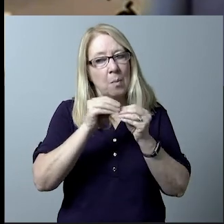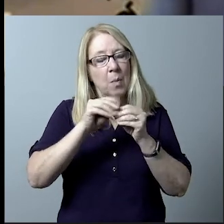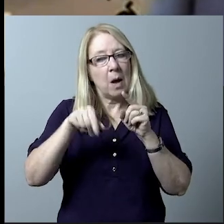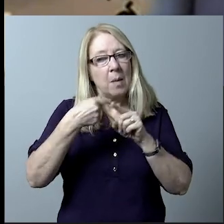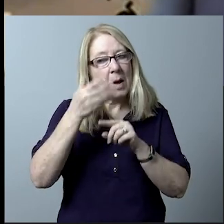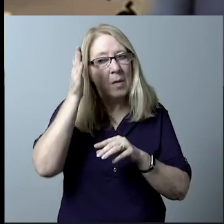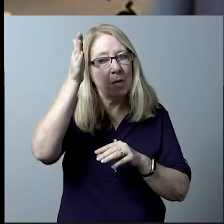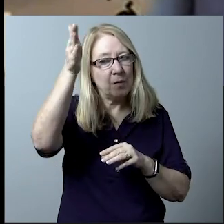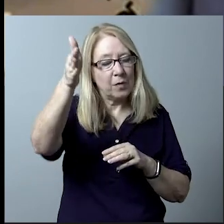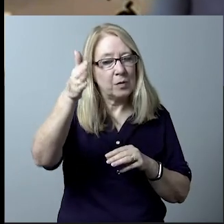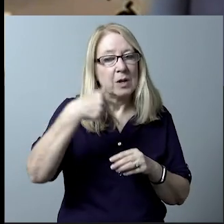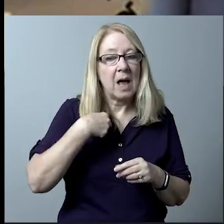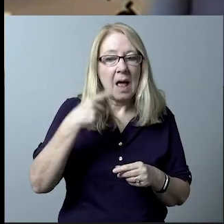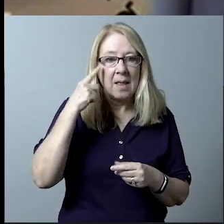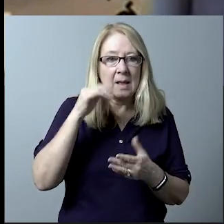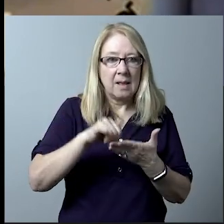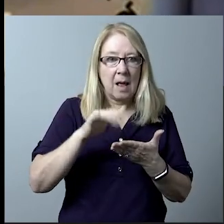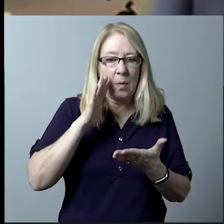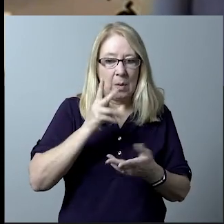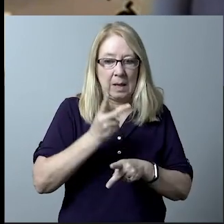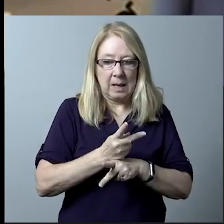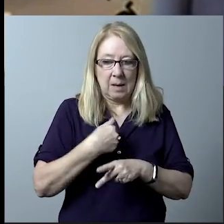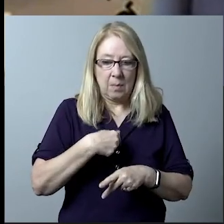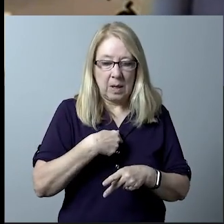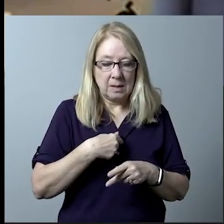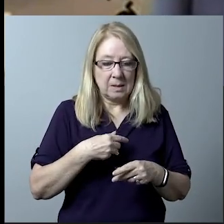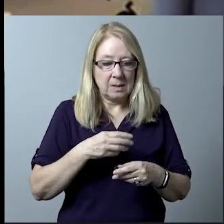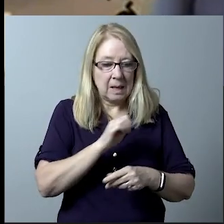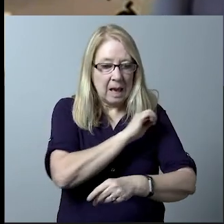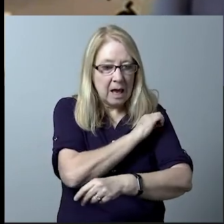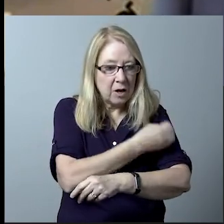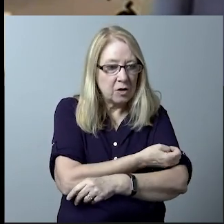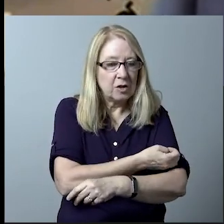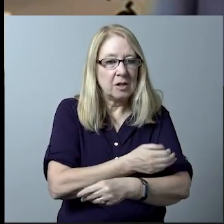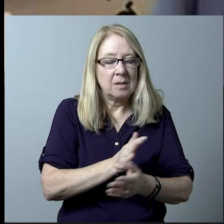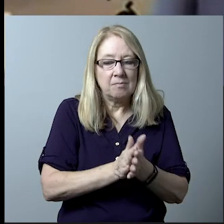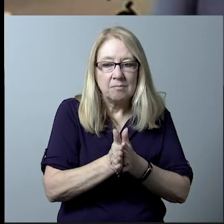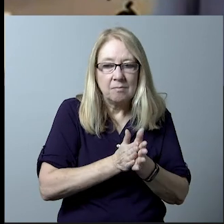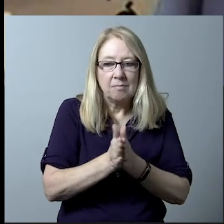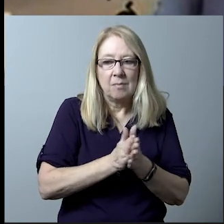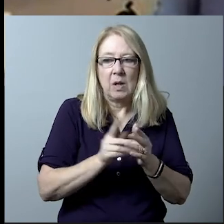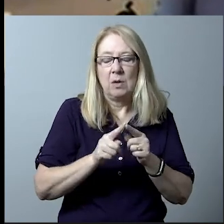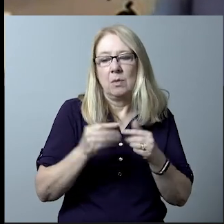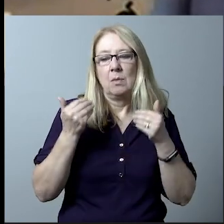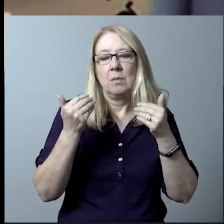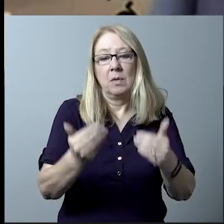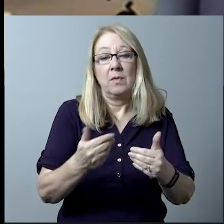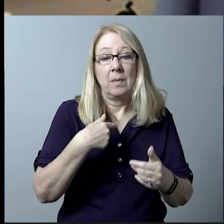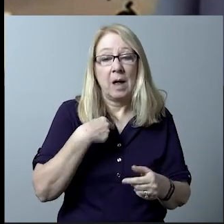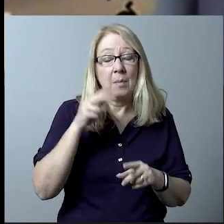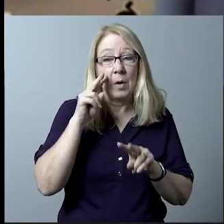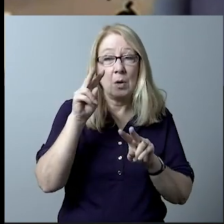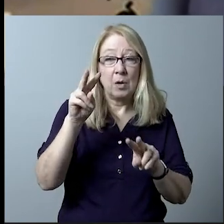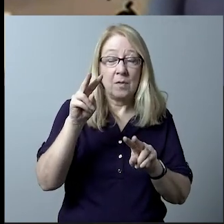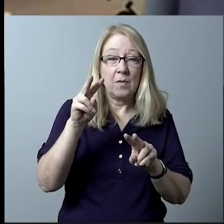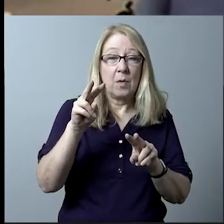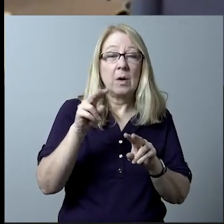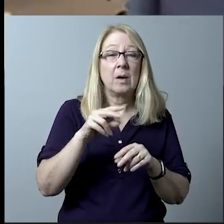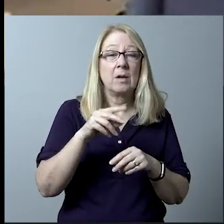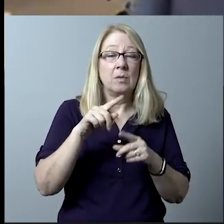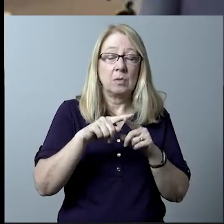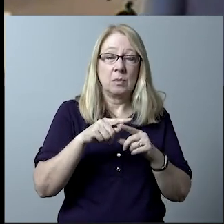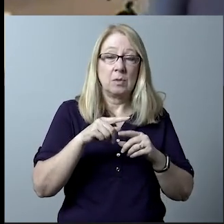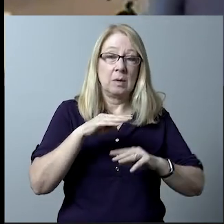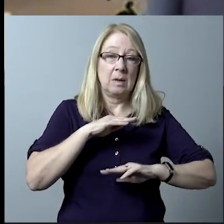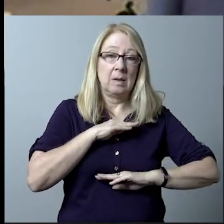and what it holds for us. I think that's what's going to keep us energized and continue to move forward. So I look forward to working with you all